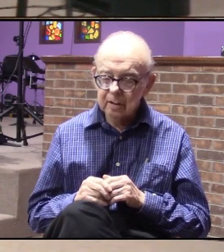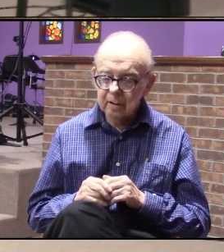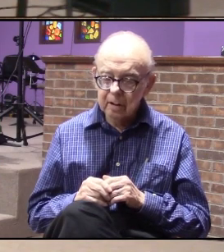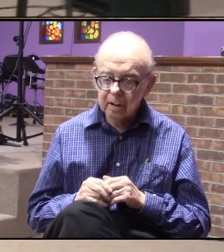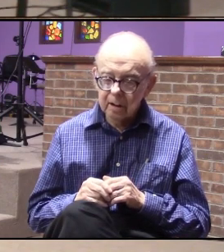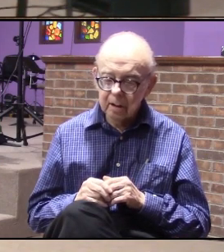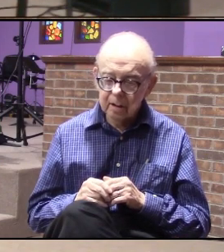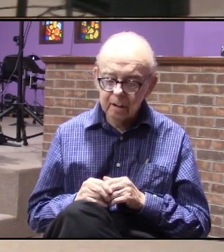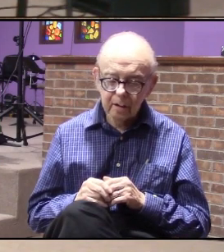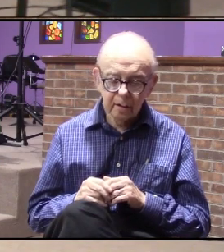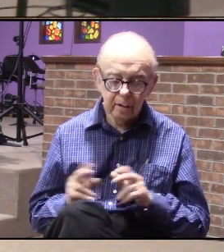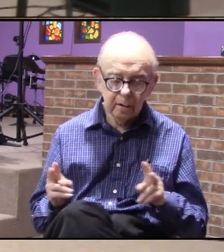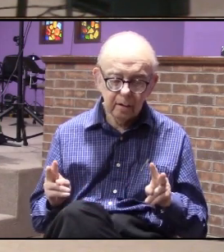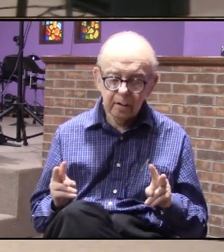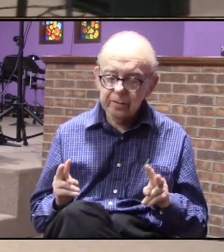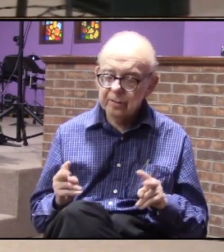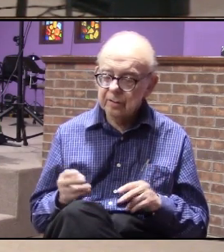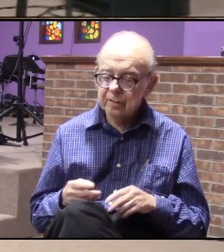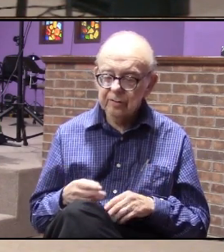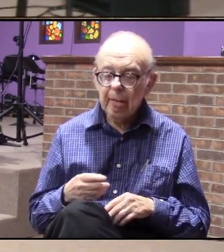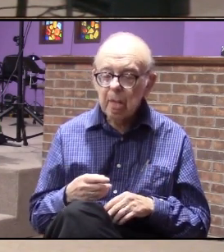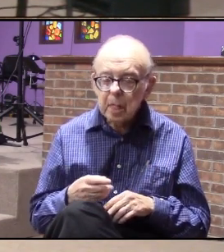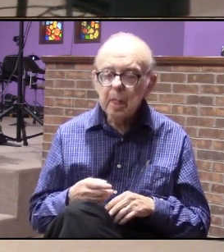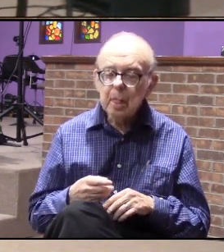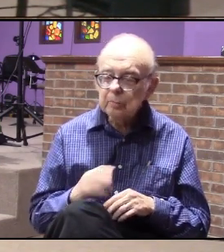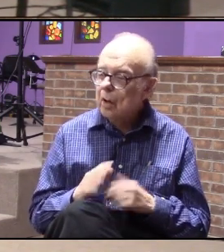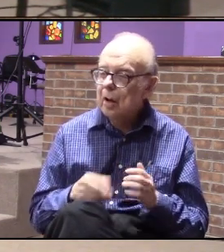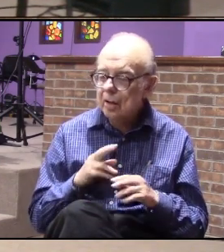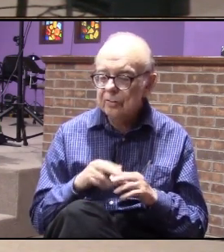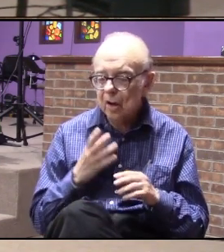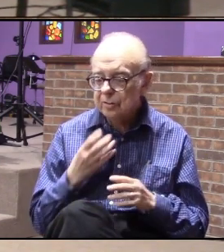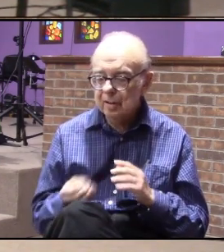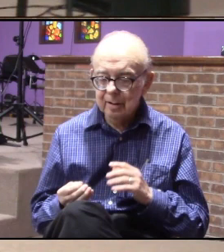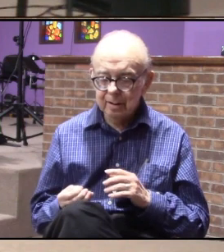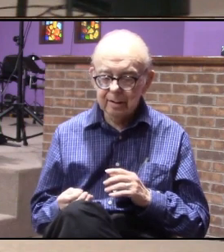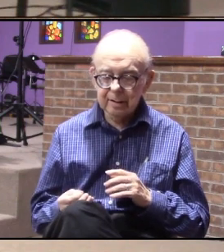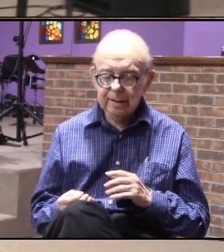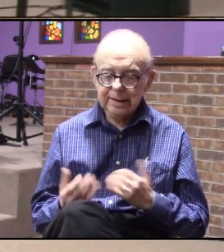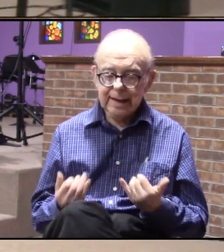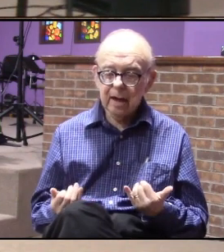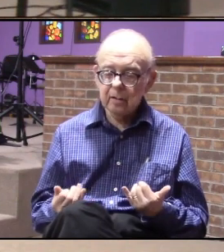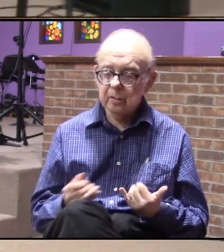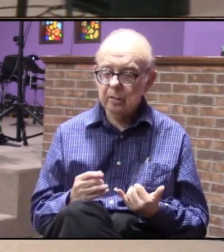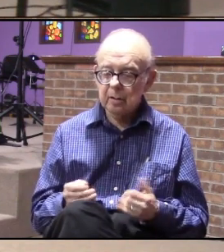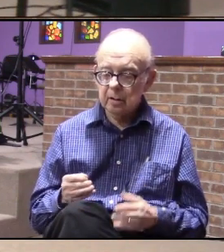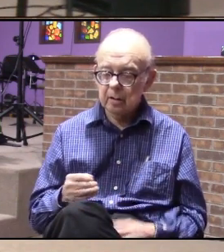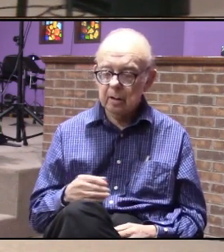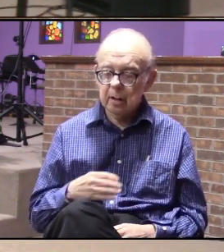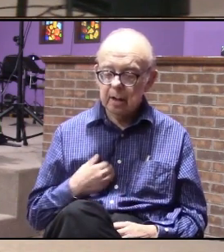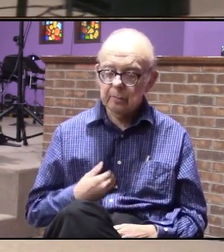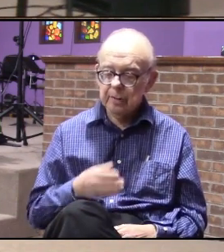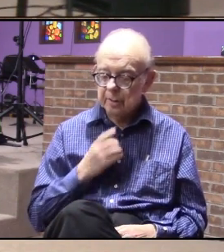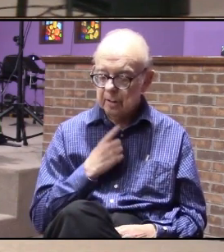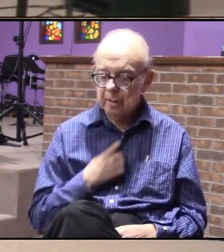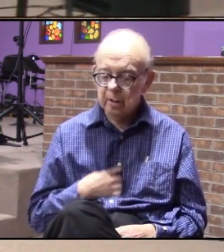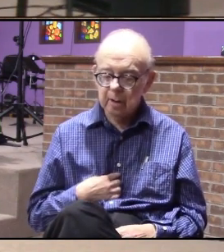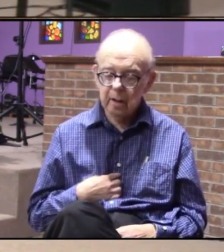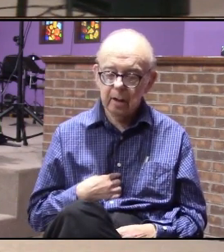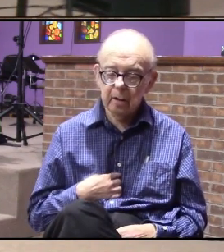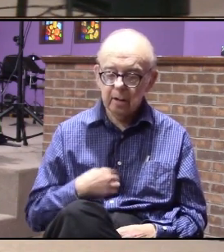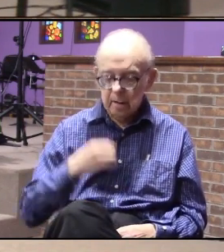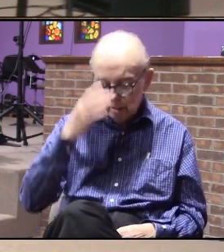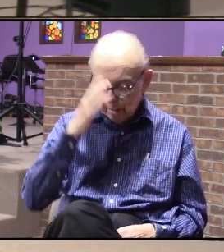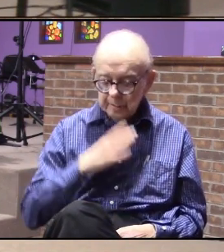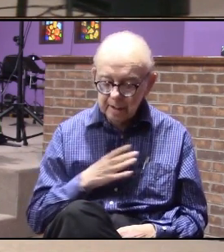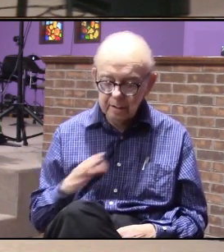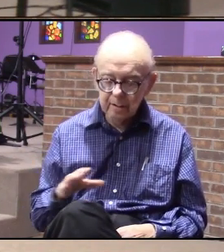They just lick away until all the salt's gone. And now they're thirsty. And so what the bushman